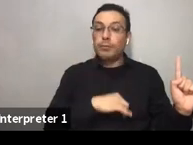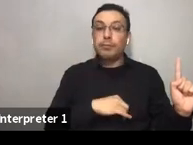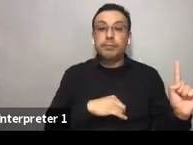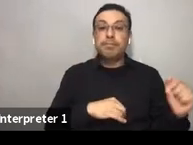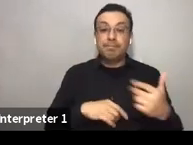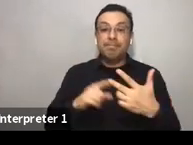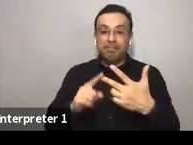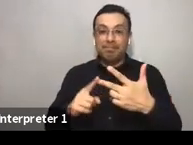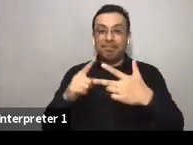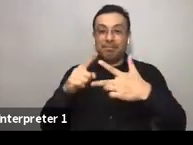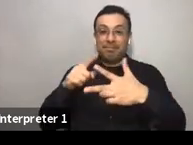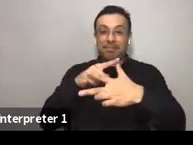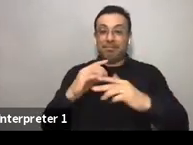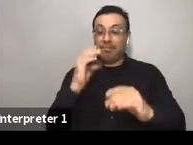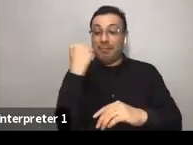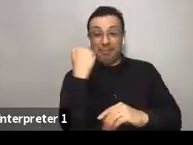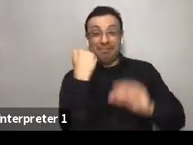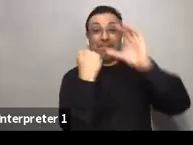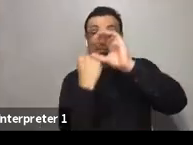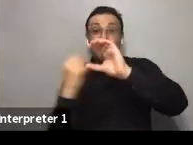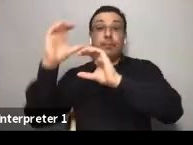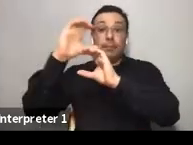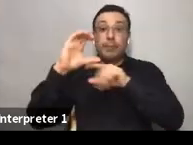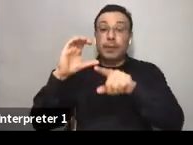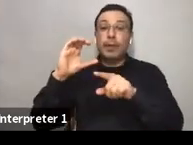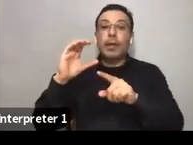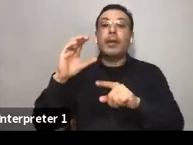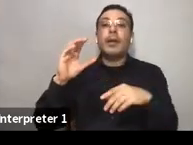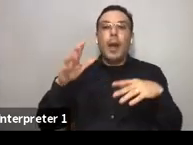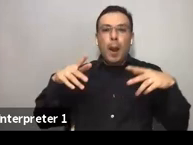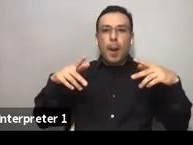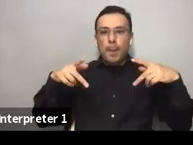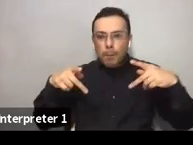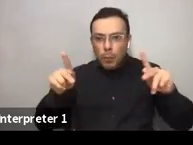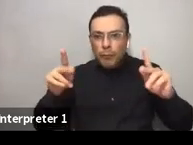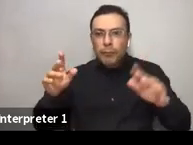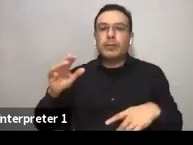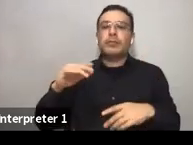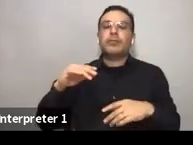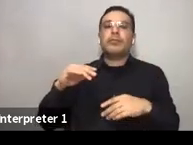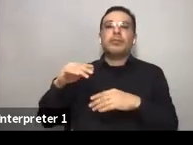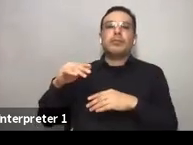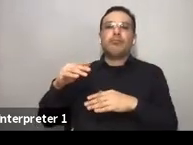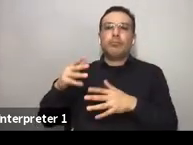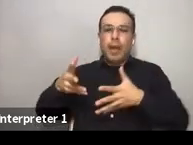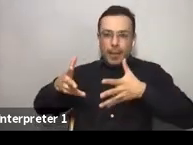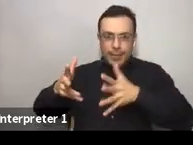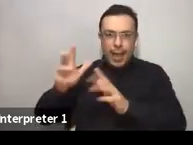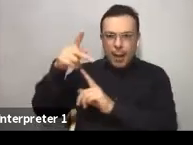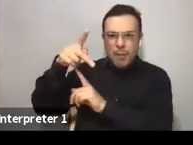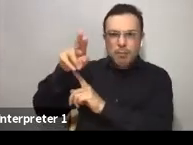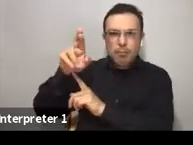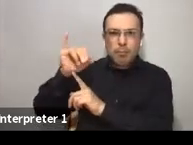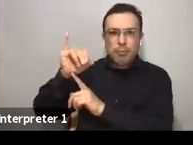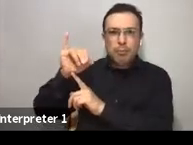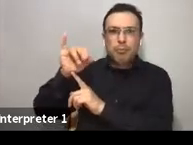to a legal rule that prohibits the disclosure of private information against someone's will. So when you, in states